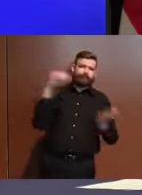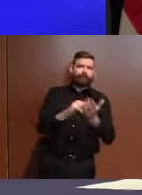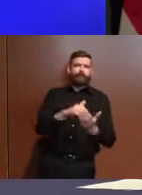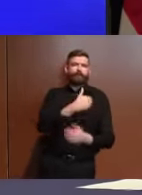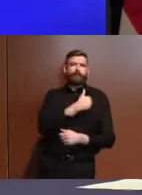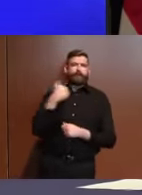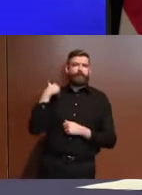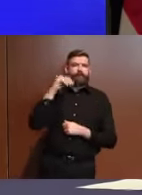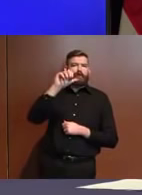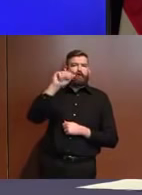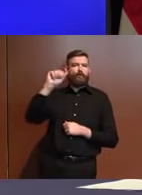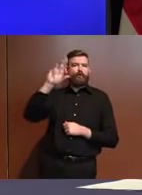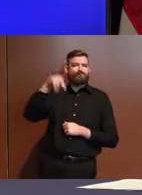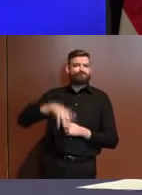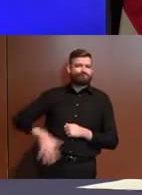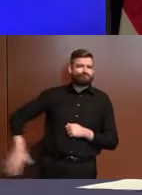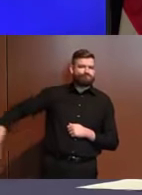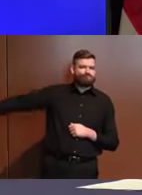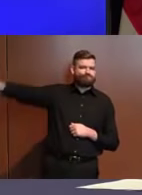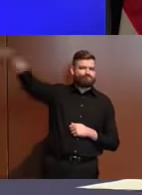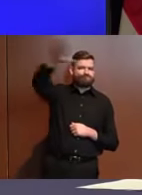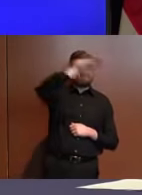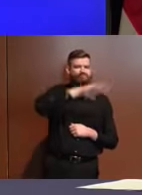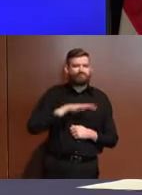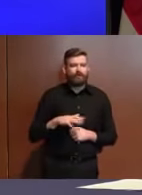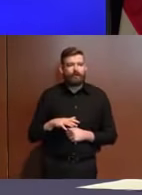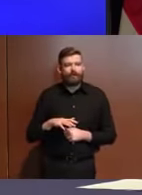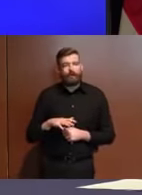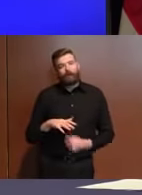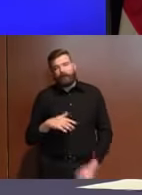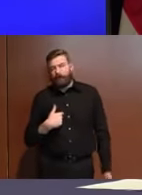I don't readily admit that, but it's true. And